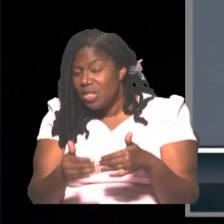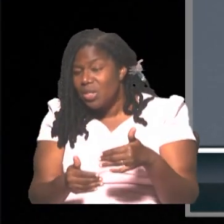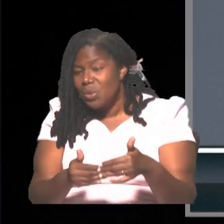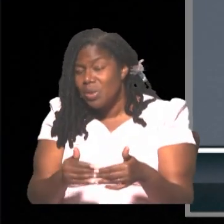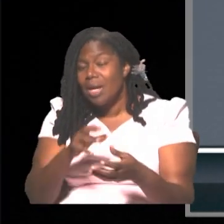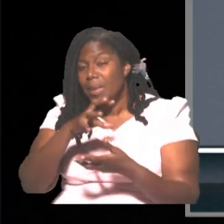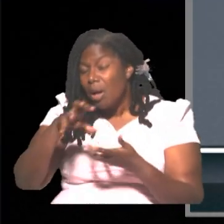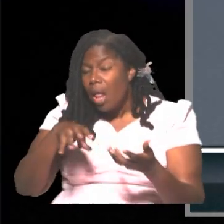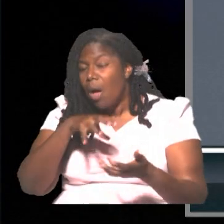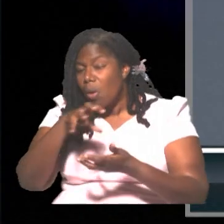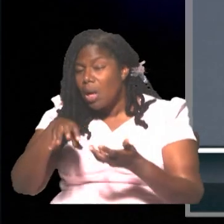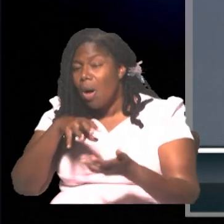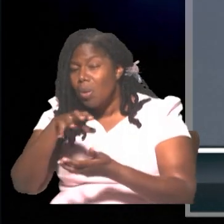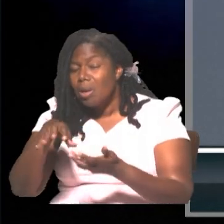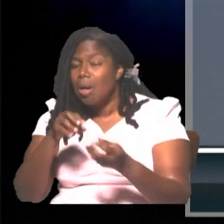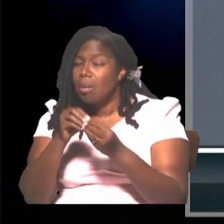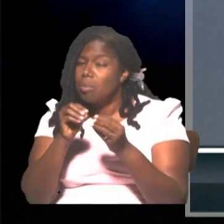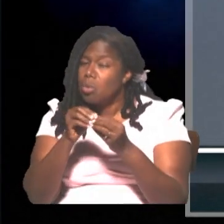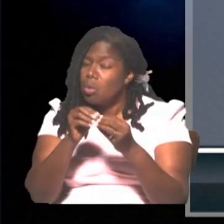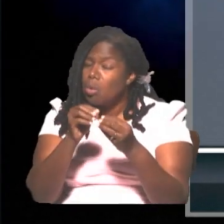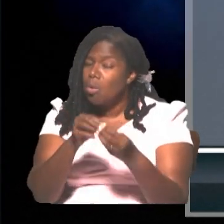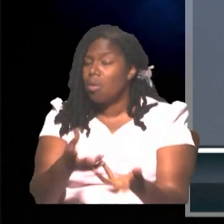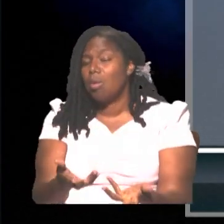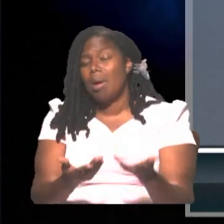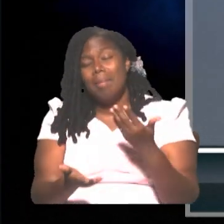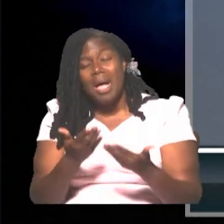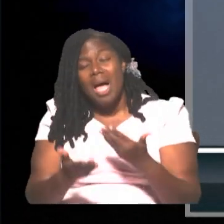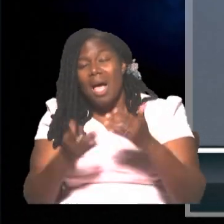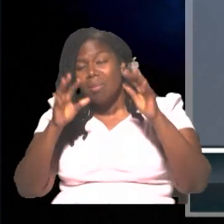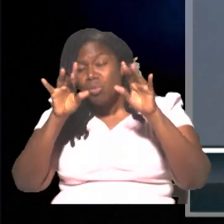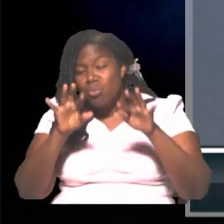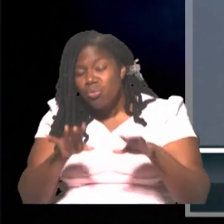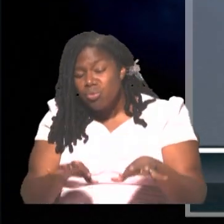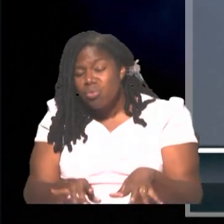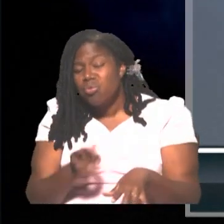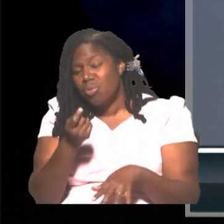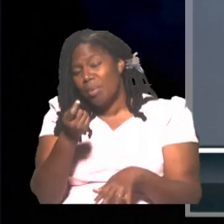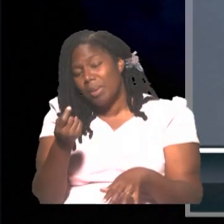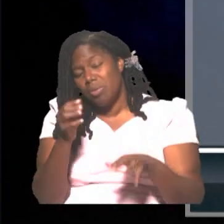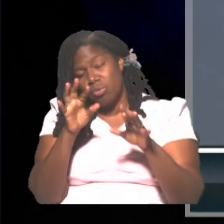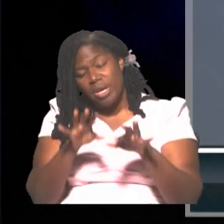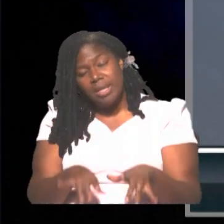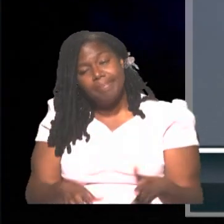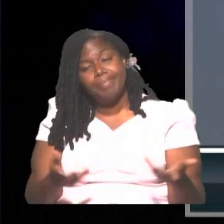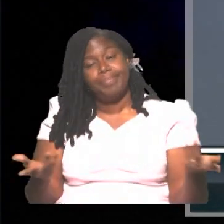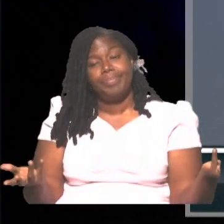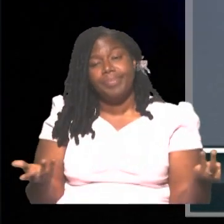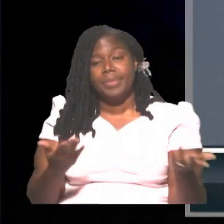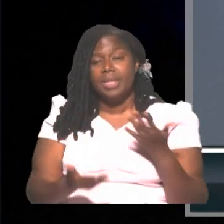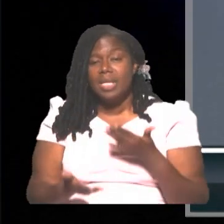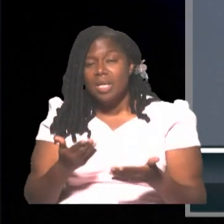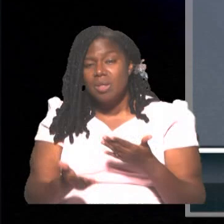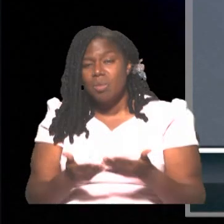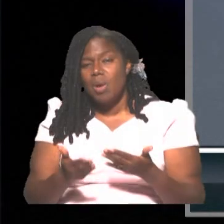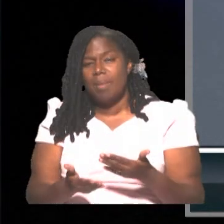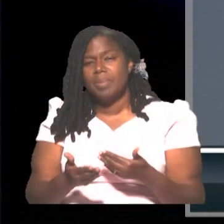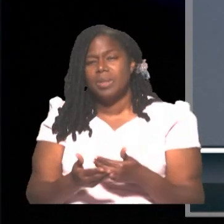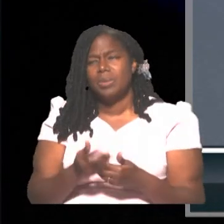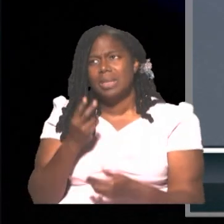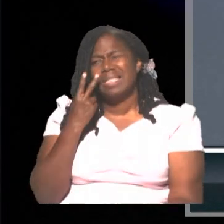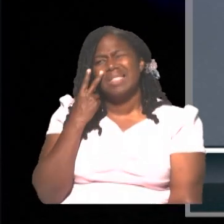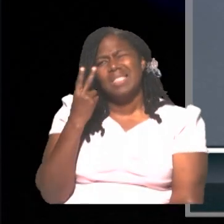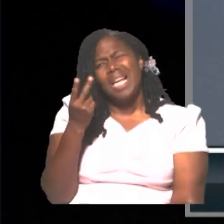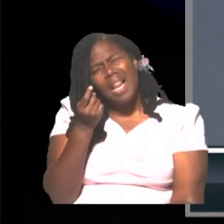increasing cloudiness is expected with the possibility of light to moderate showers. So there is a chance we'll get just a small